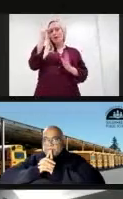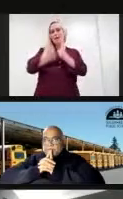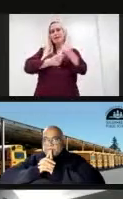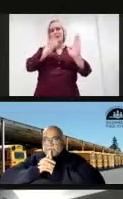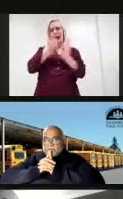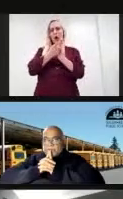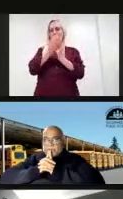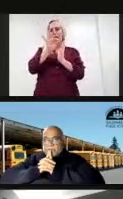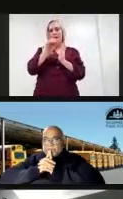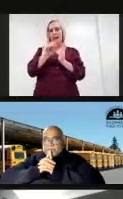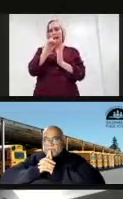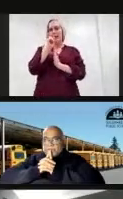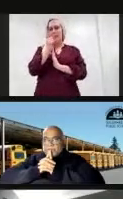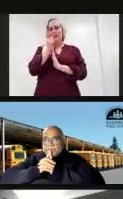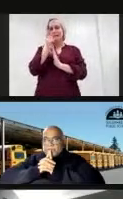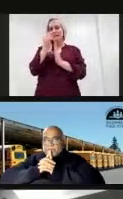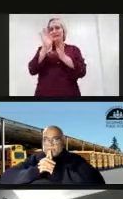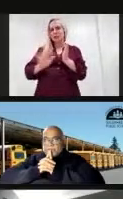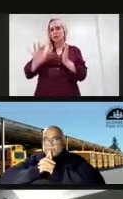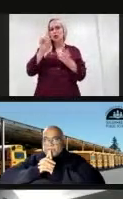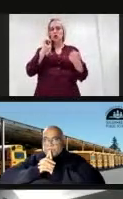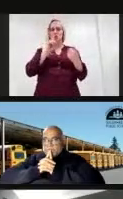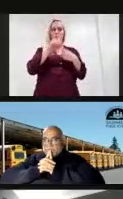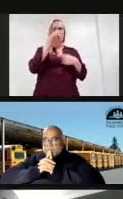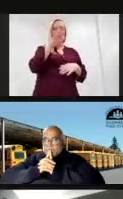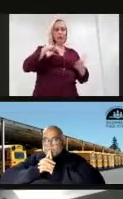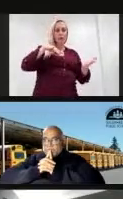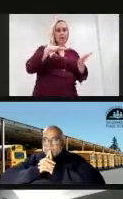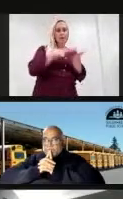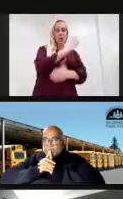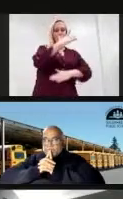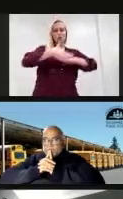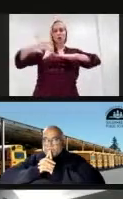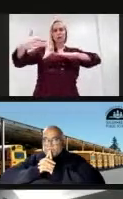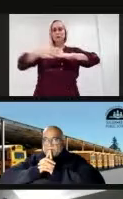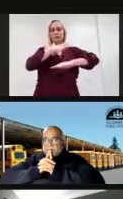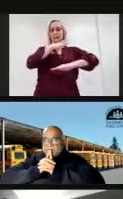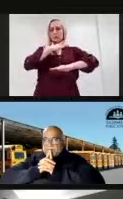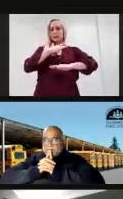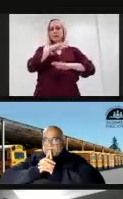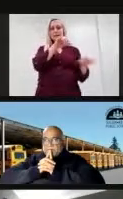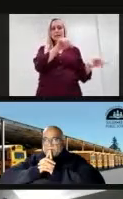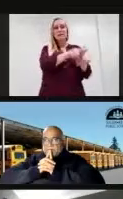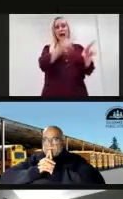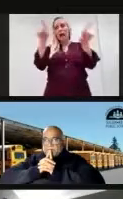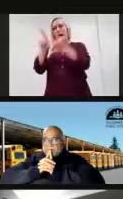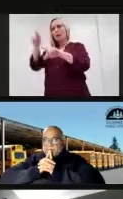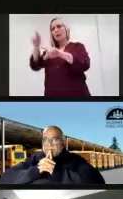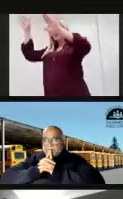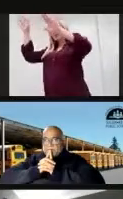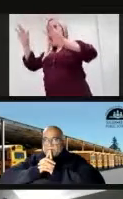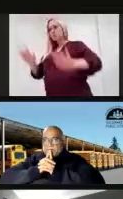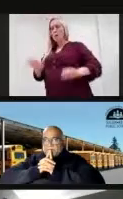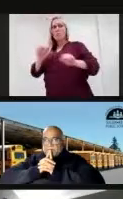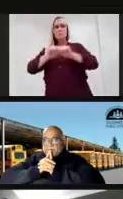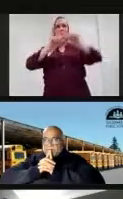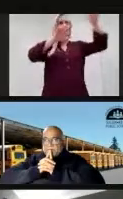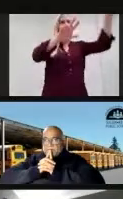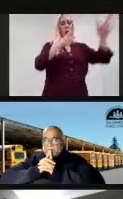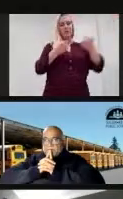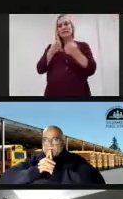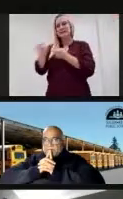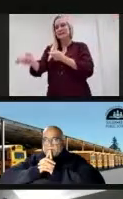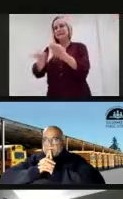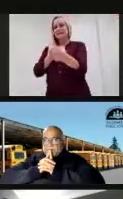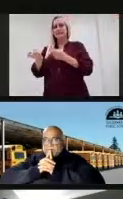minutes to the ocean, and this, you know, and the same thing to the snow, to the mountains and skiing. We